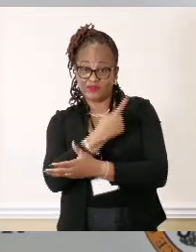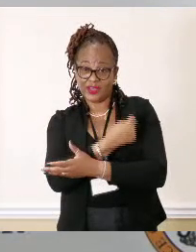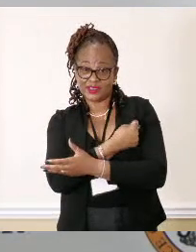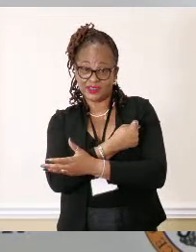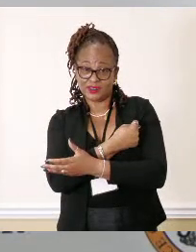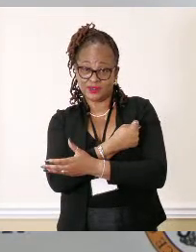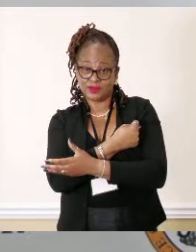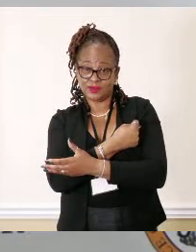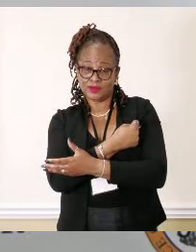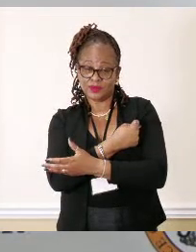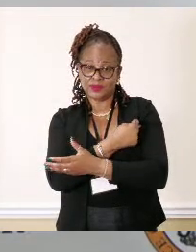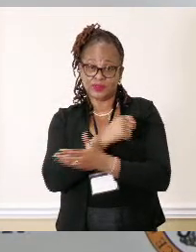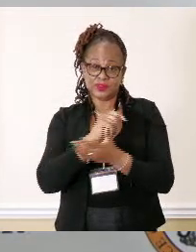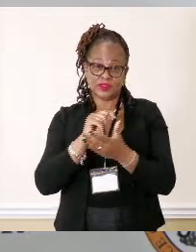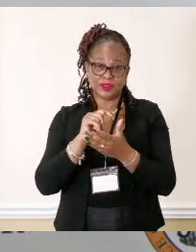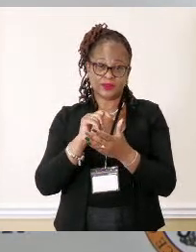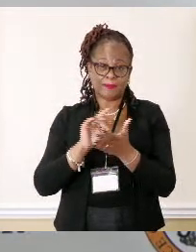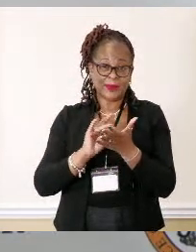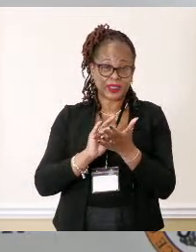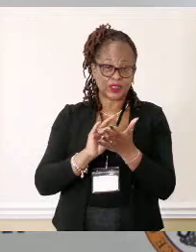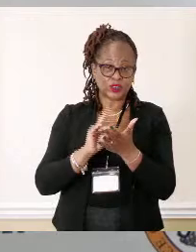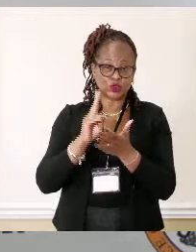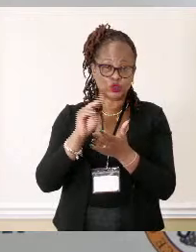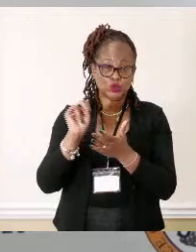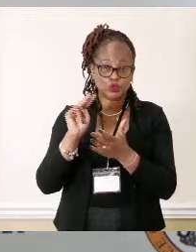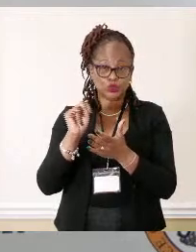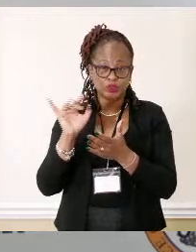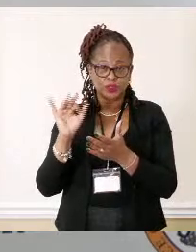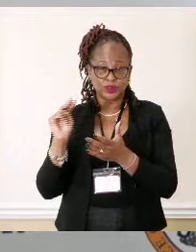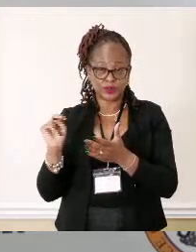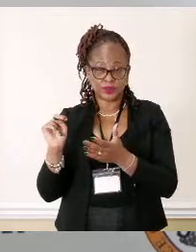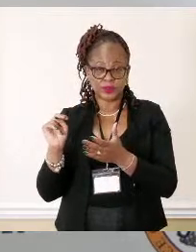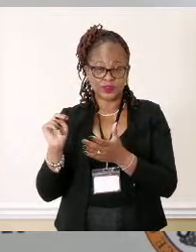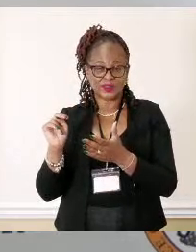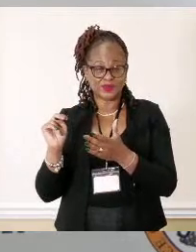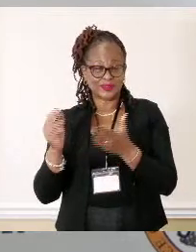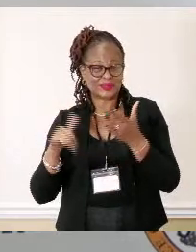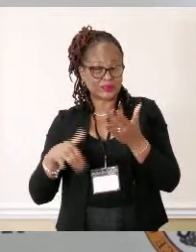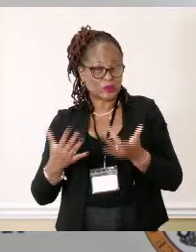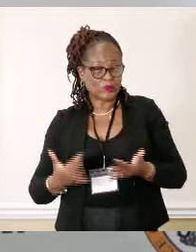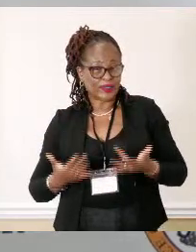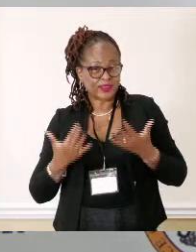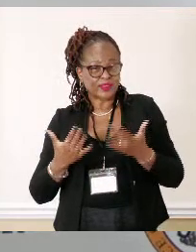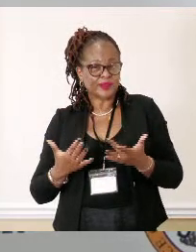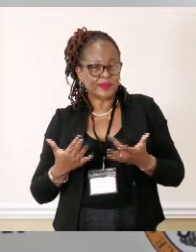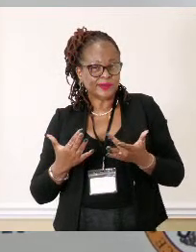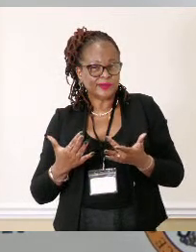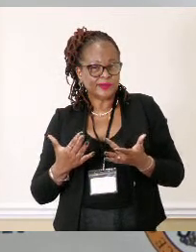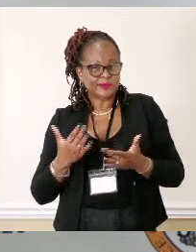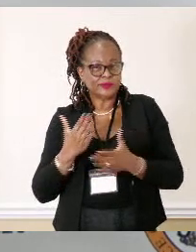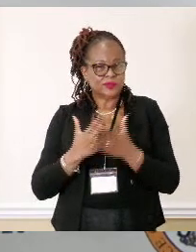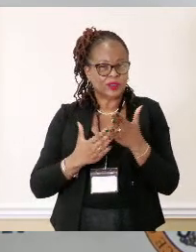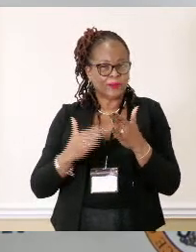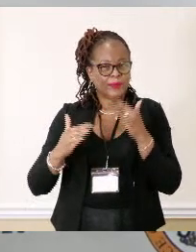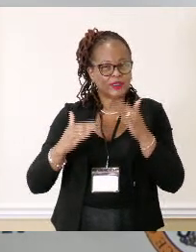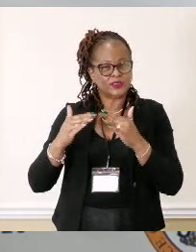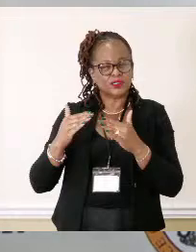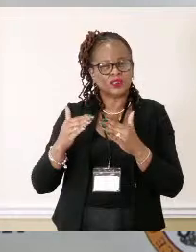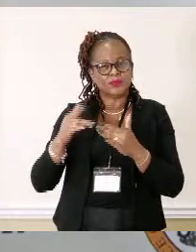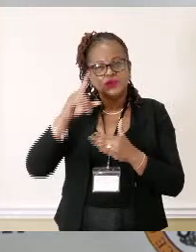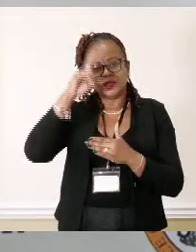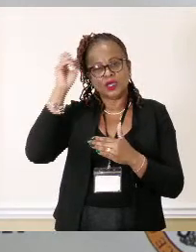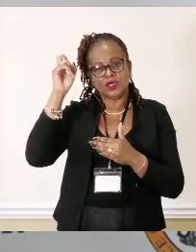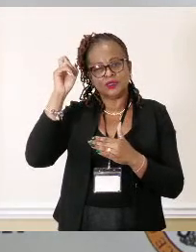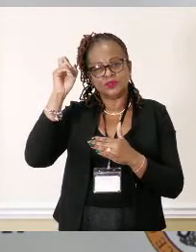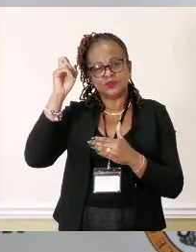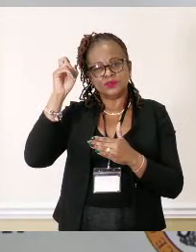Speaking with some of those medical unions yesterday, they said that they were still hesitant, and some said that it was basically because there has